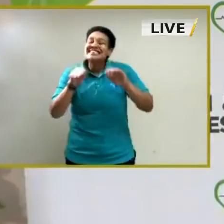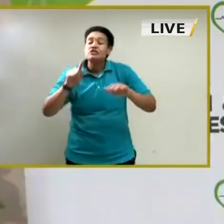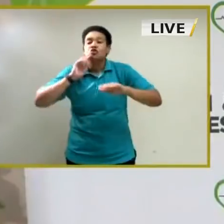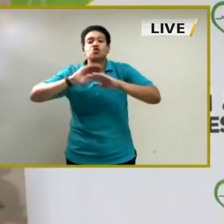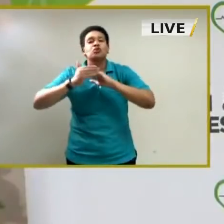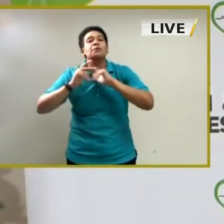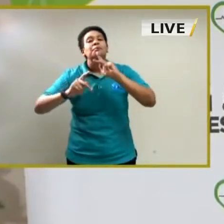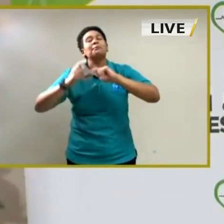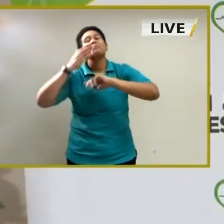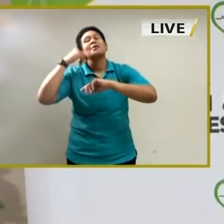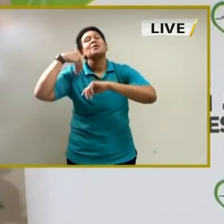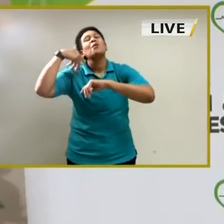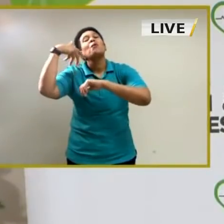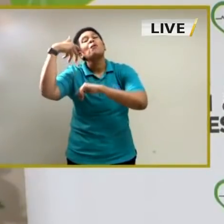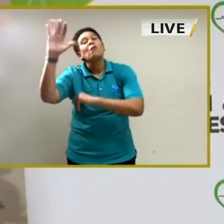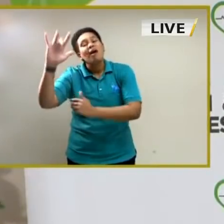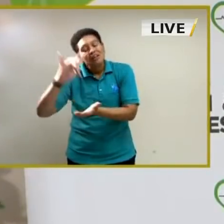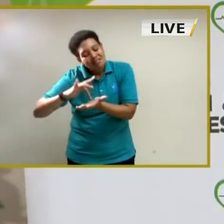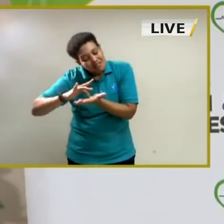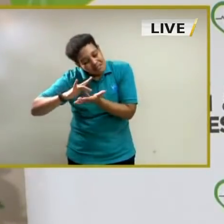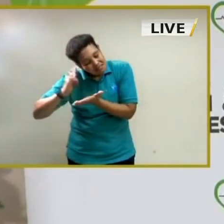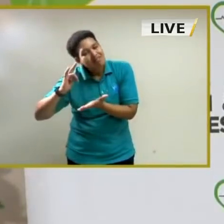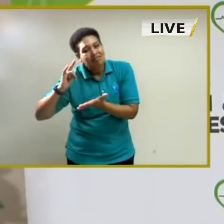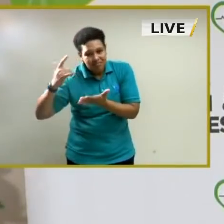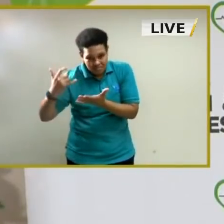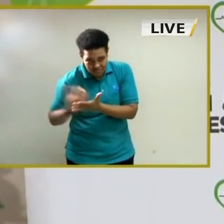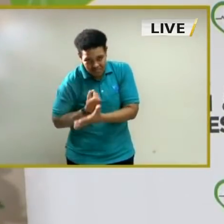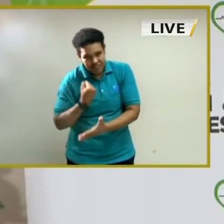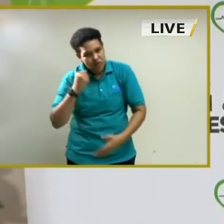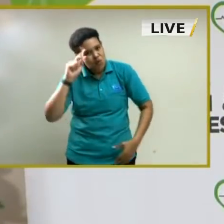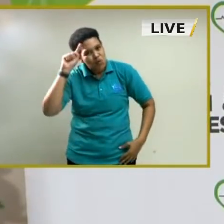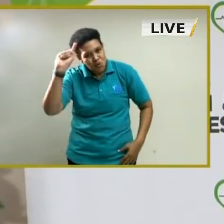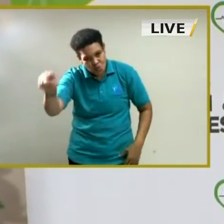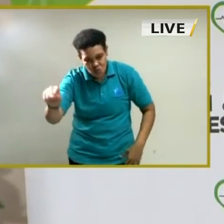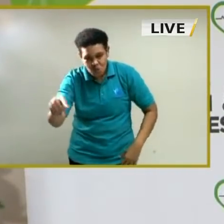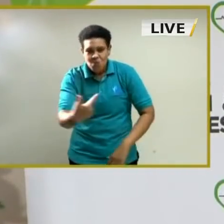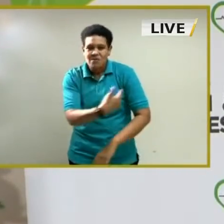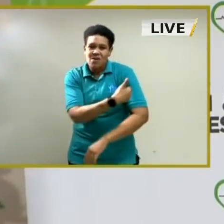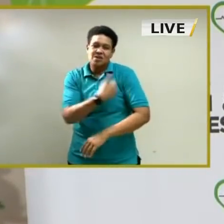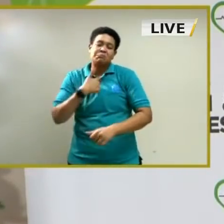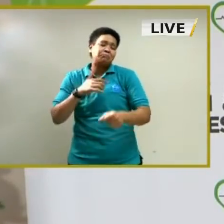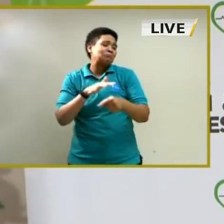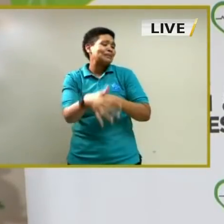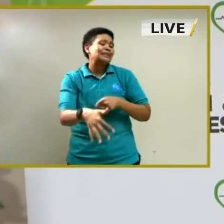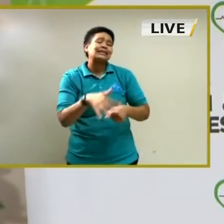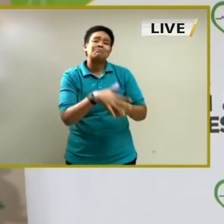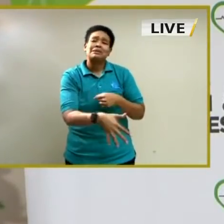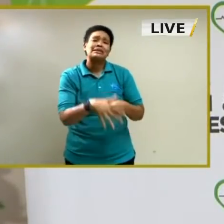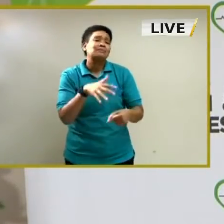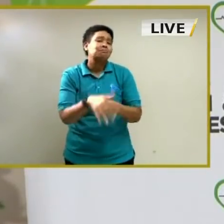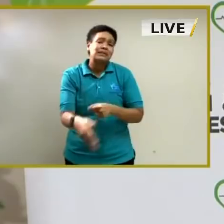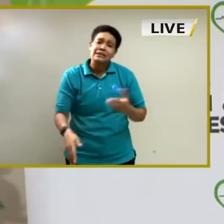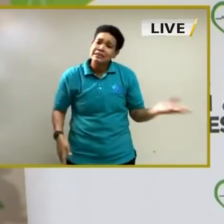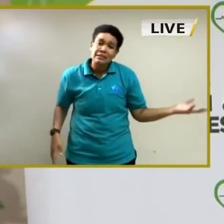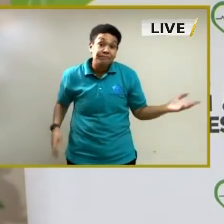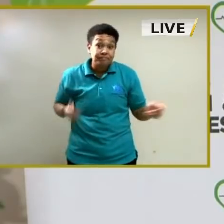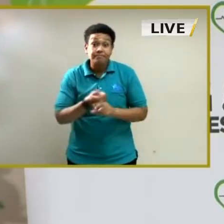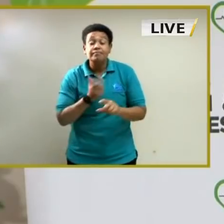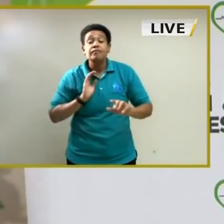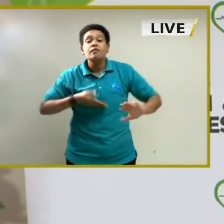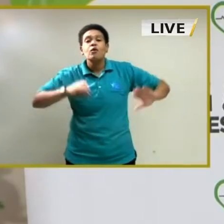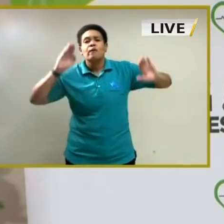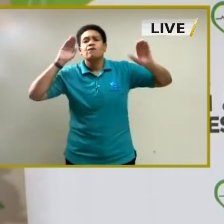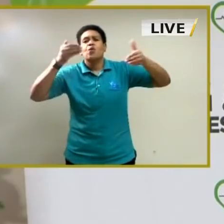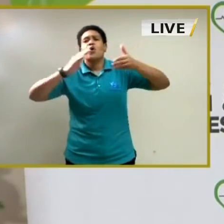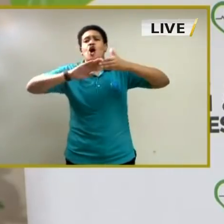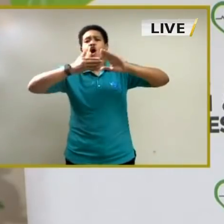take advantage of the vaccination that is available. We have more than enough vaccines, and our focus will be on the